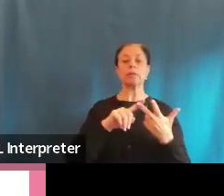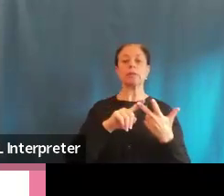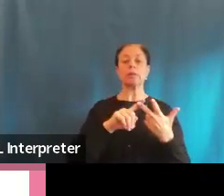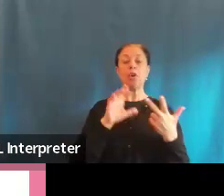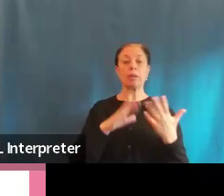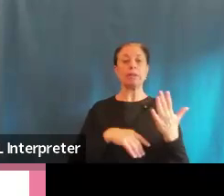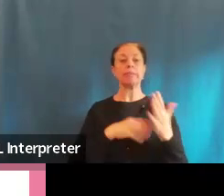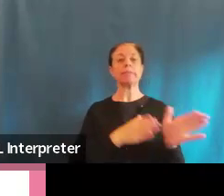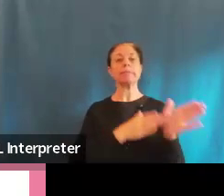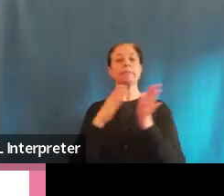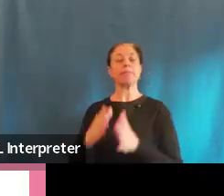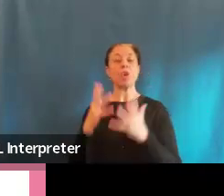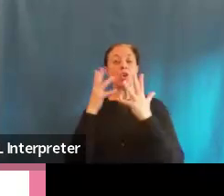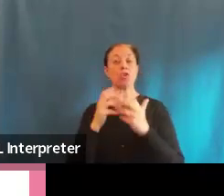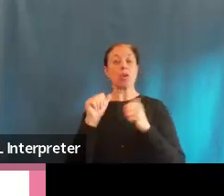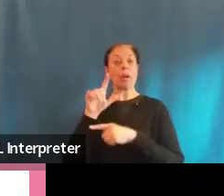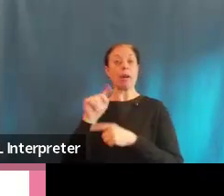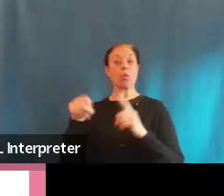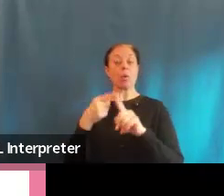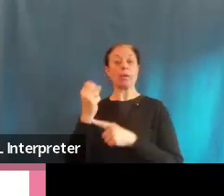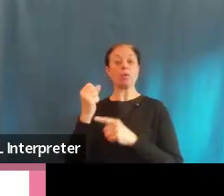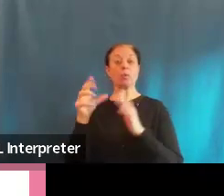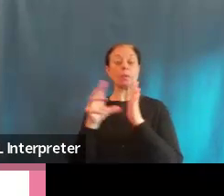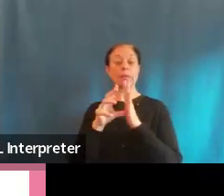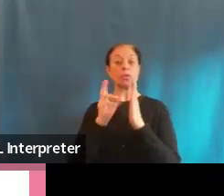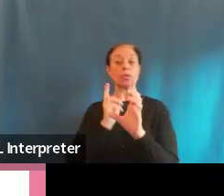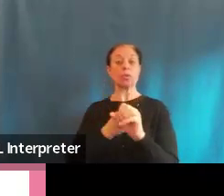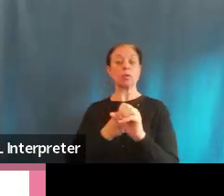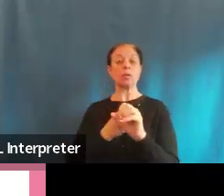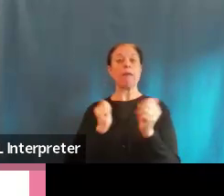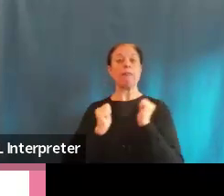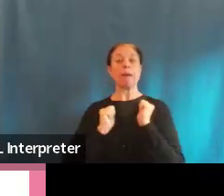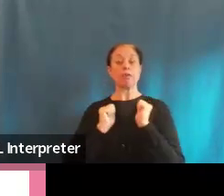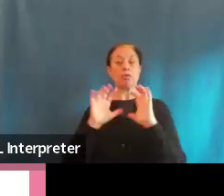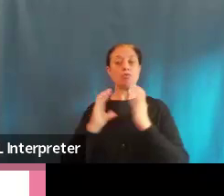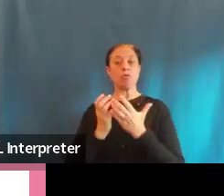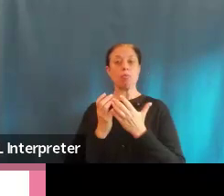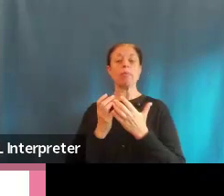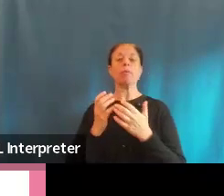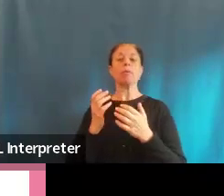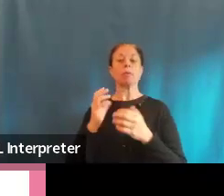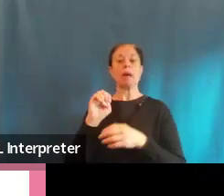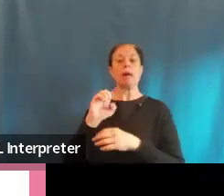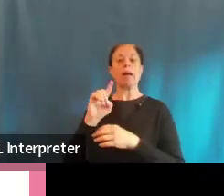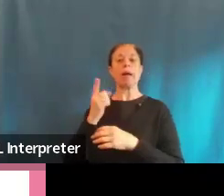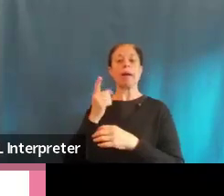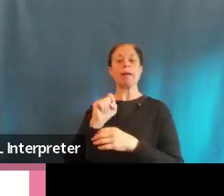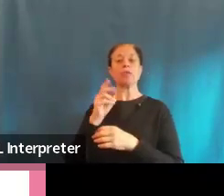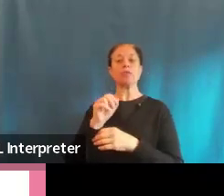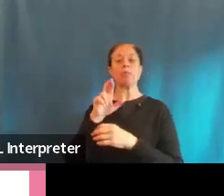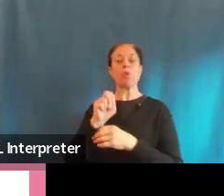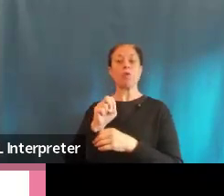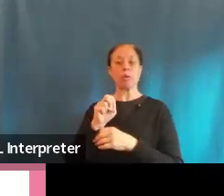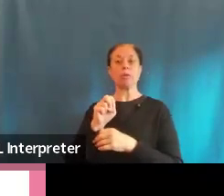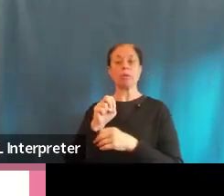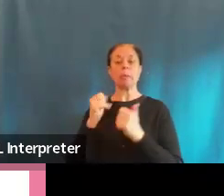darker act. When high school senior Hazel joins her school's elite theater troupe, the Edgemore Players, all she's looking for is one more extracurricular to